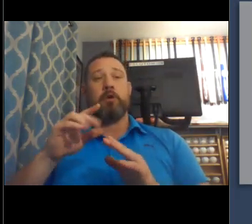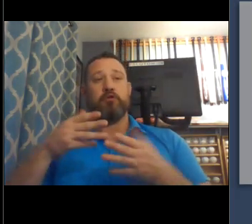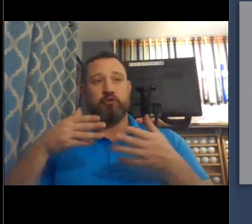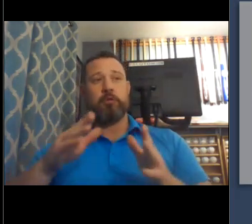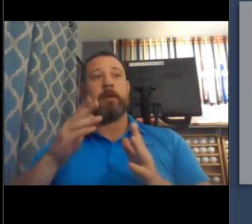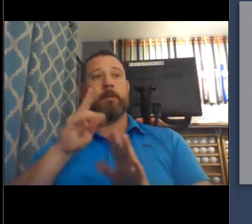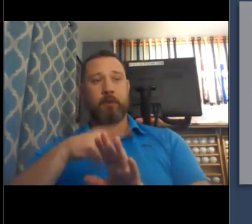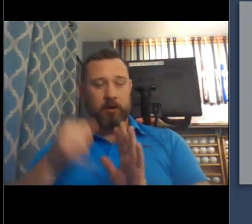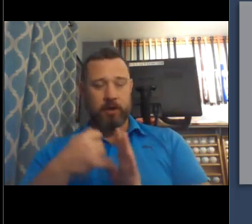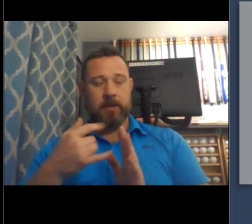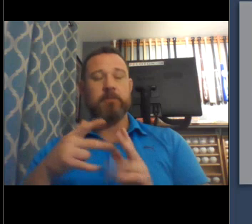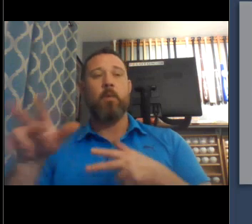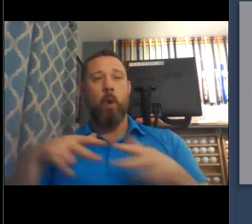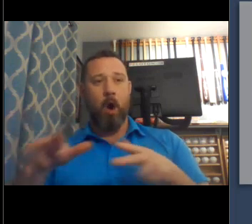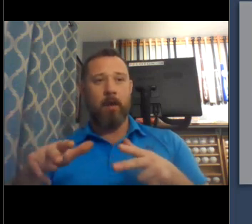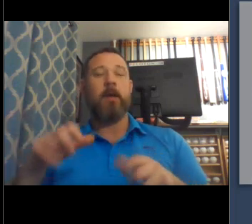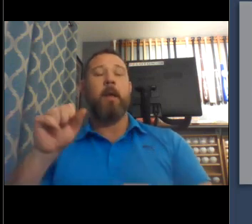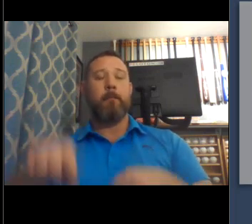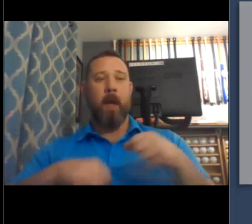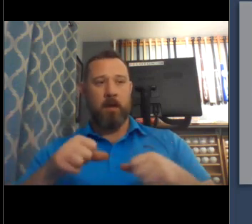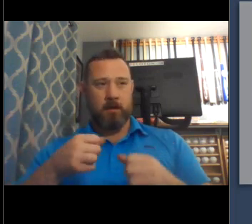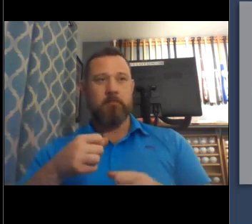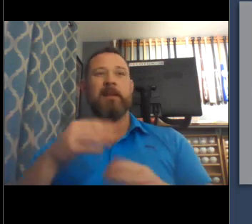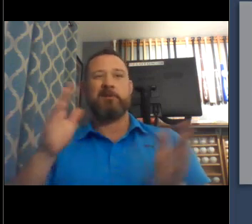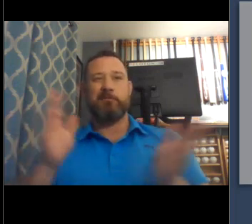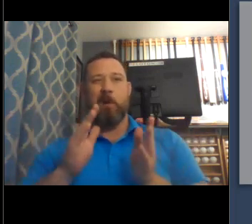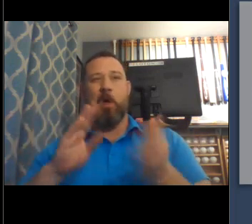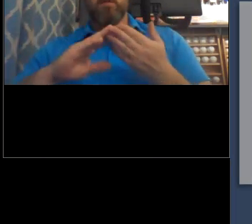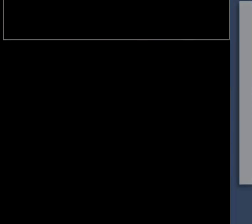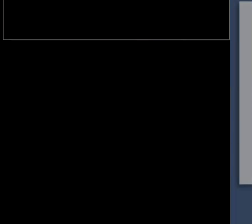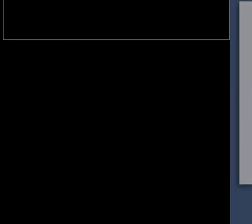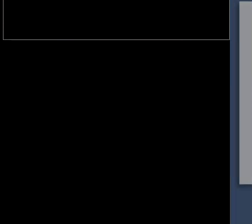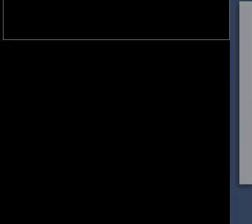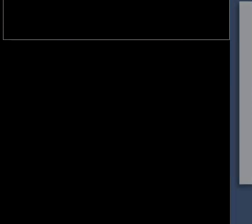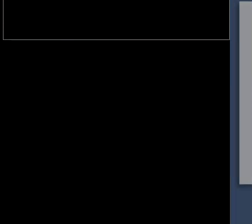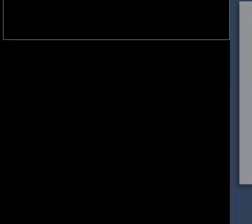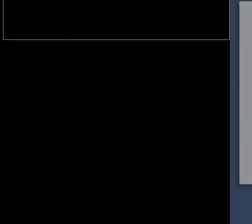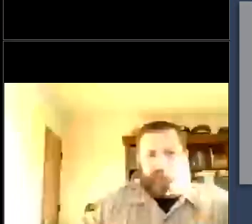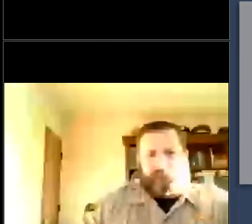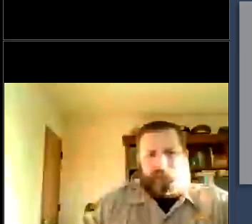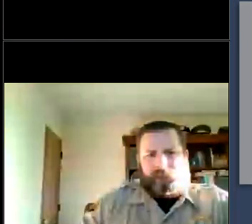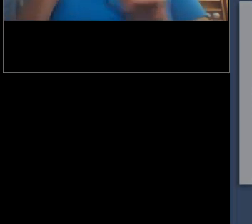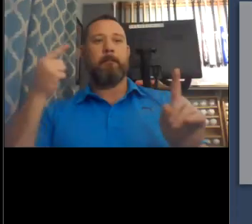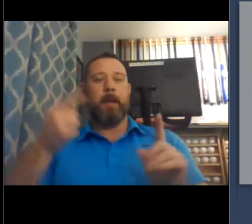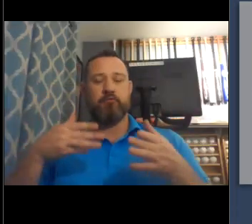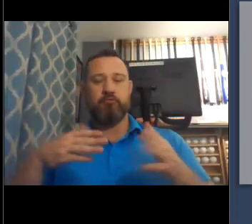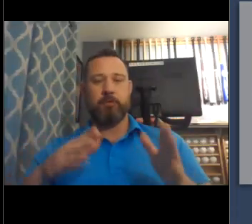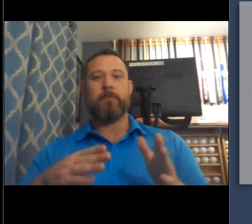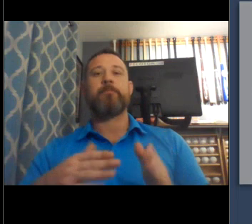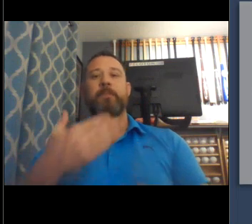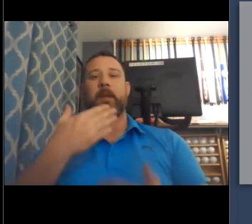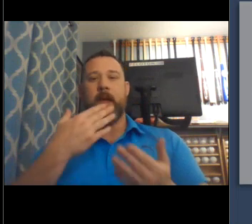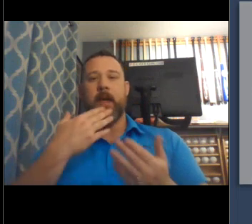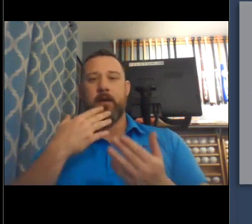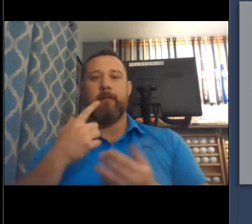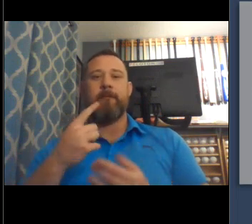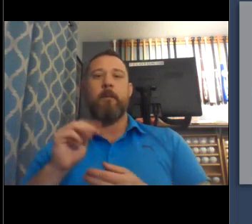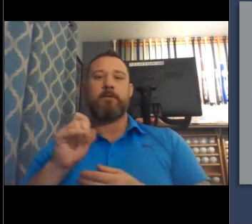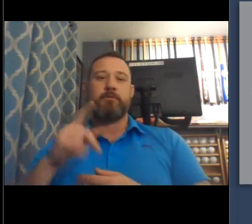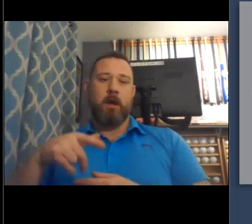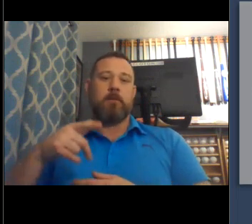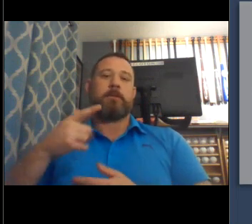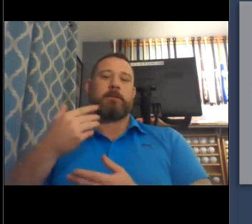provide walking and biking facilities in a small community with a state highway as Main Street. And thank you to Mr. Schbach for his earlier comments in